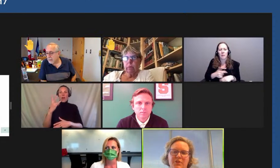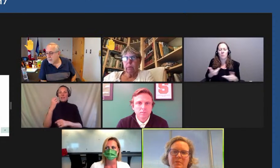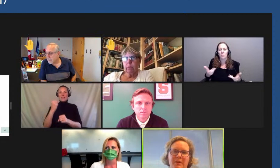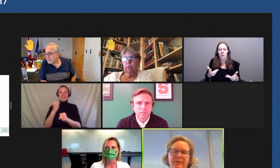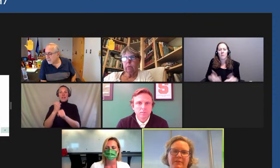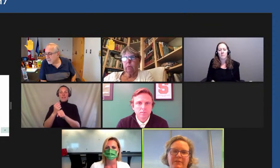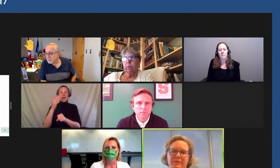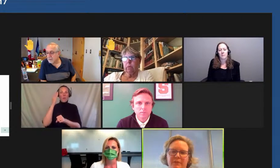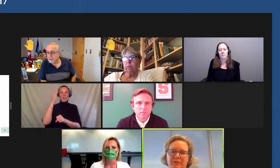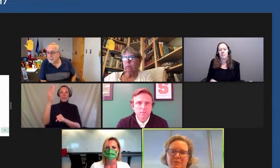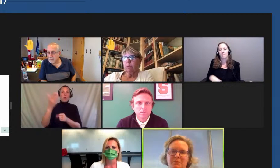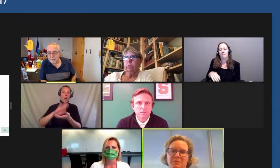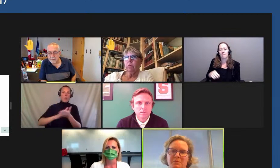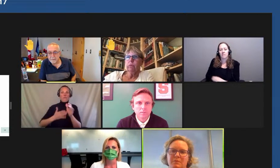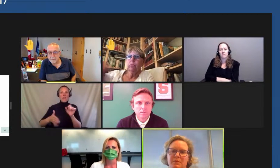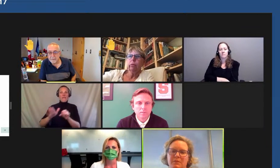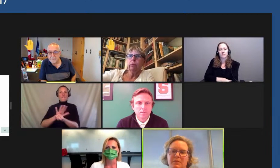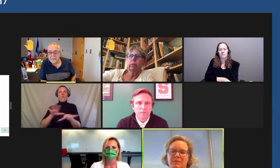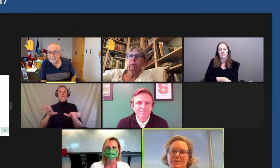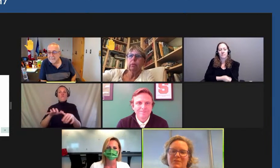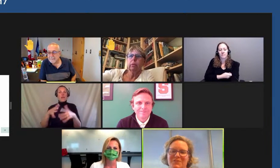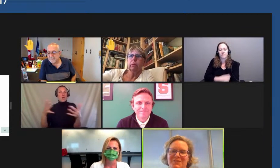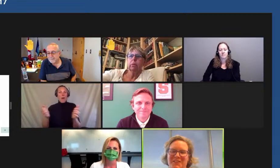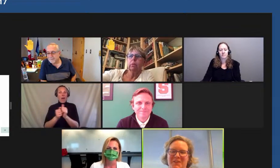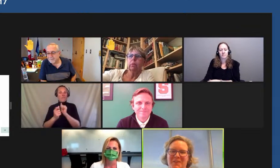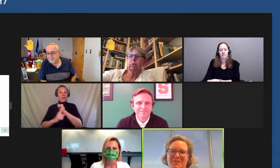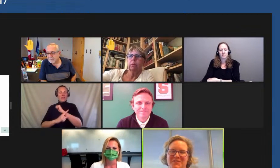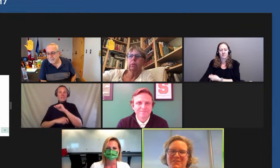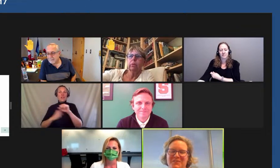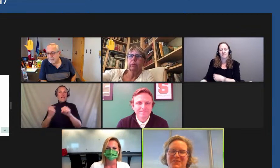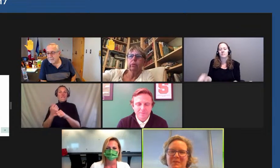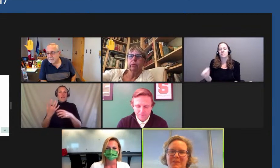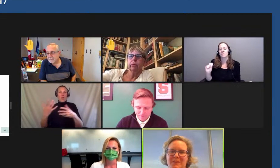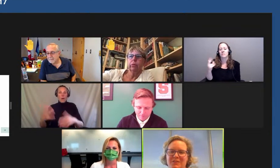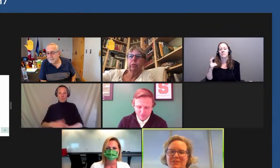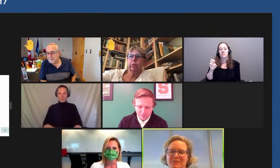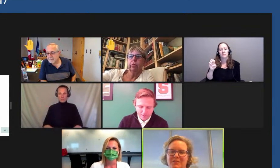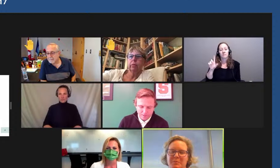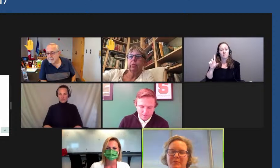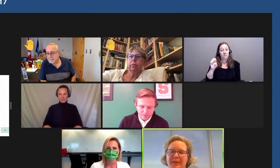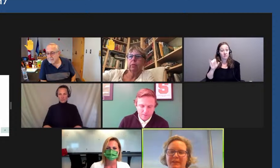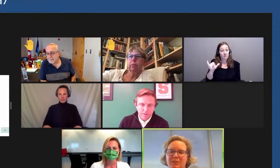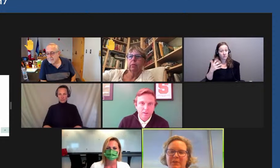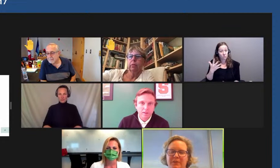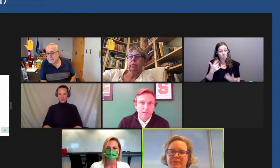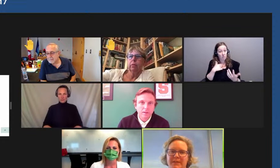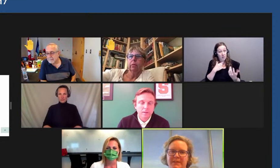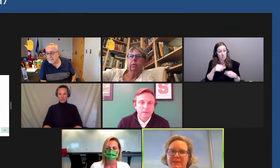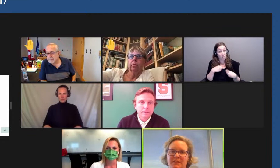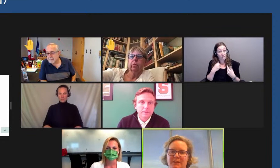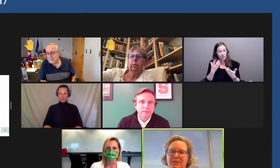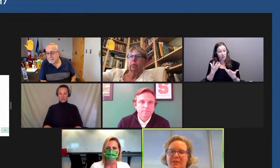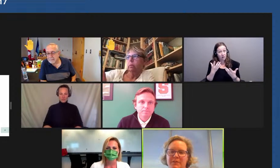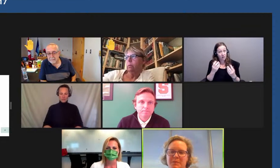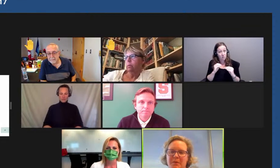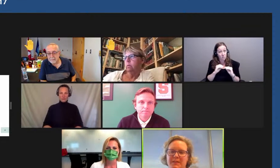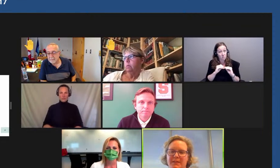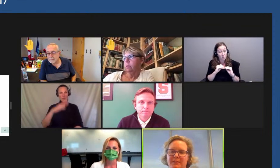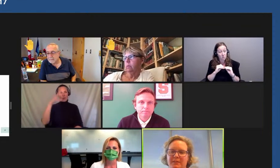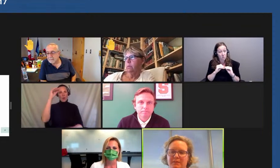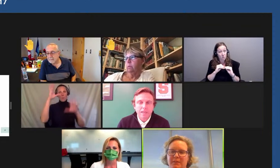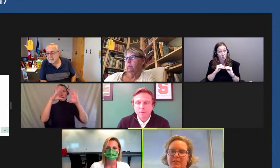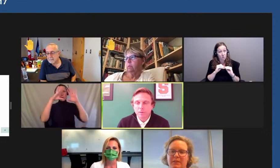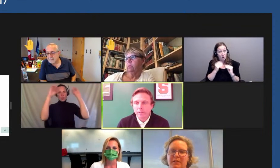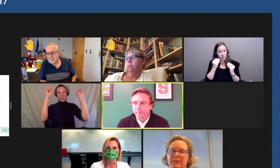So Chair Moffatt, for the phone. Chair Moffatt, would you like me to provide a little bit of insight on a response?